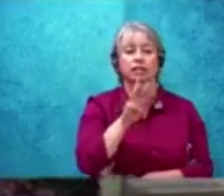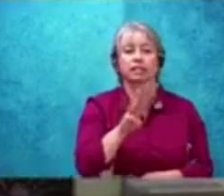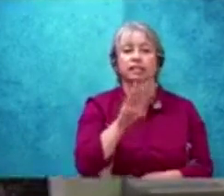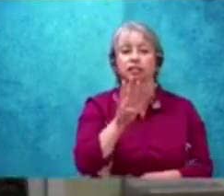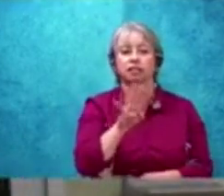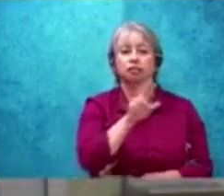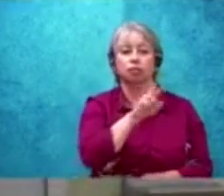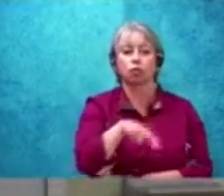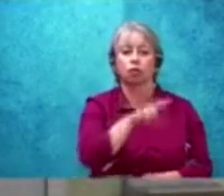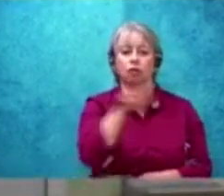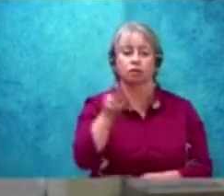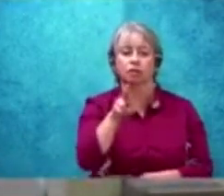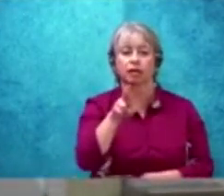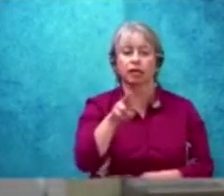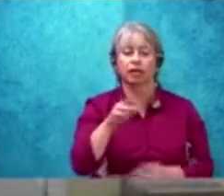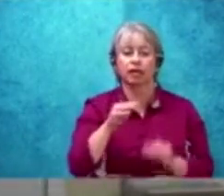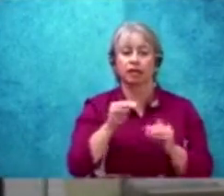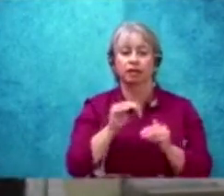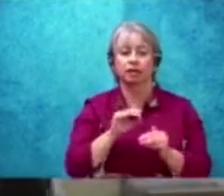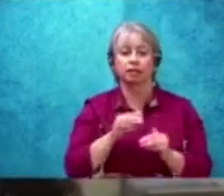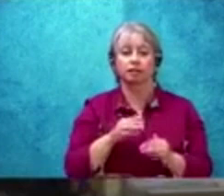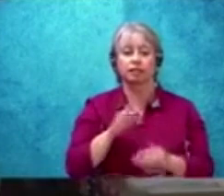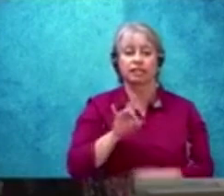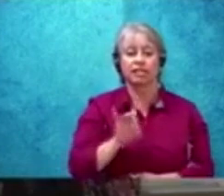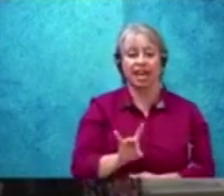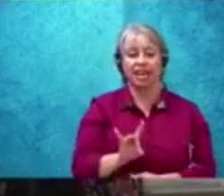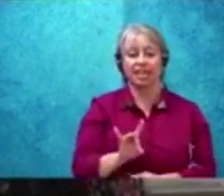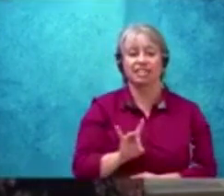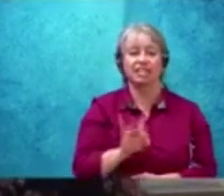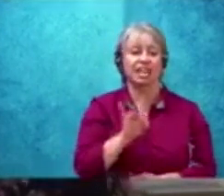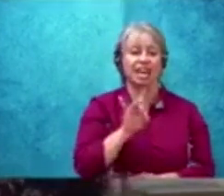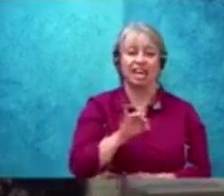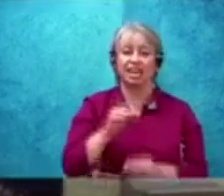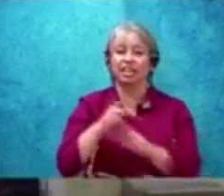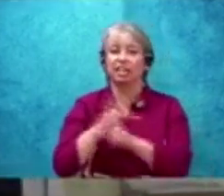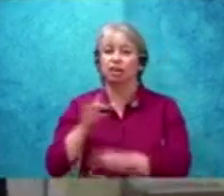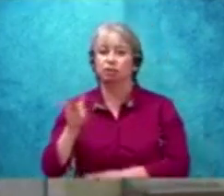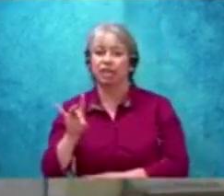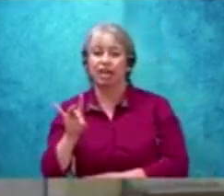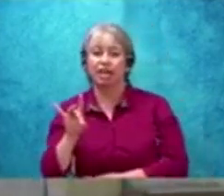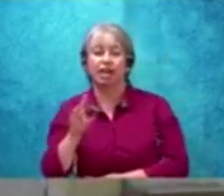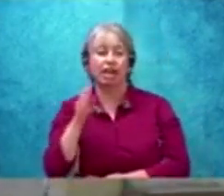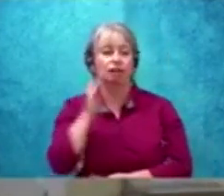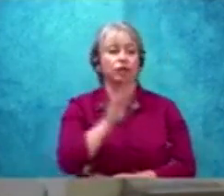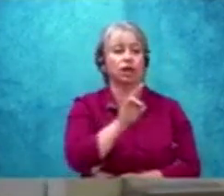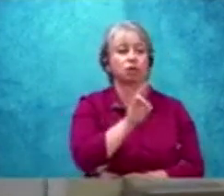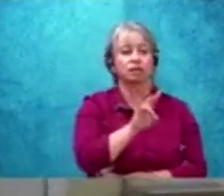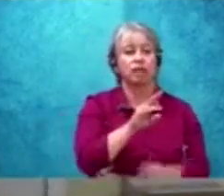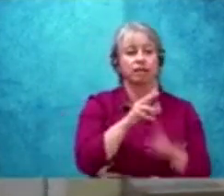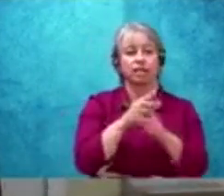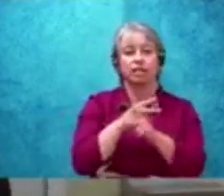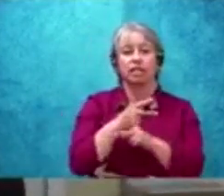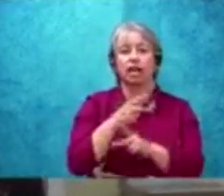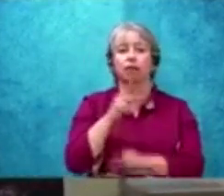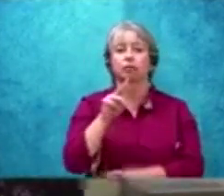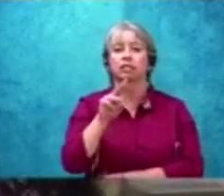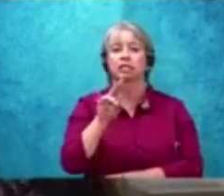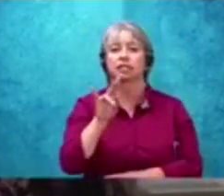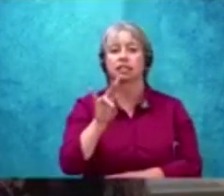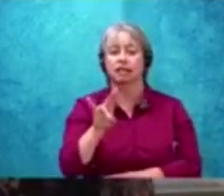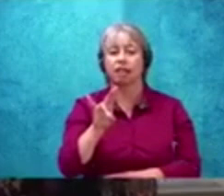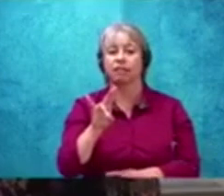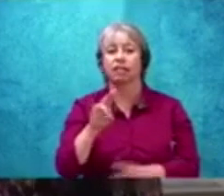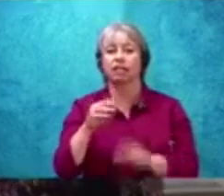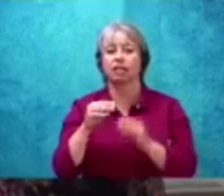is 8. It's a perfect square, 8 times 8. And then we know 7 is 49, so 49 would be 7